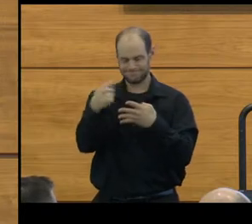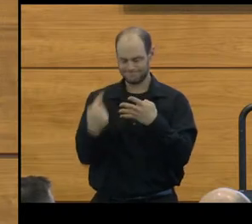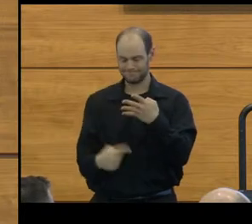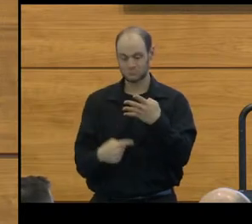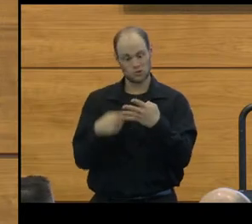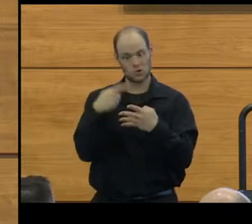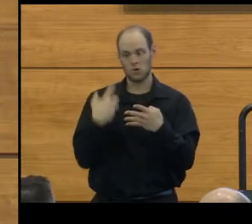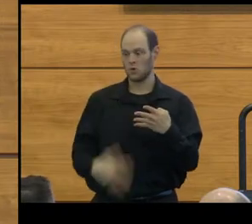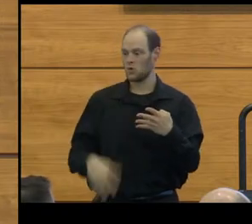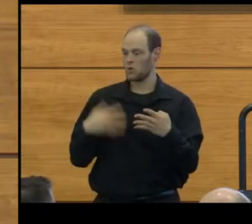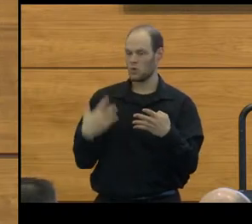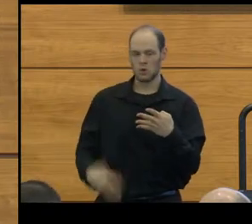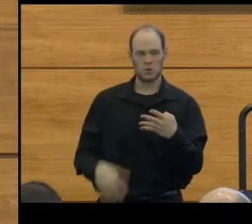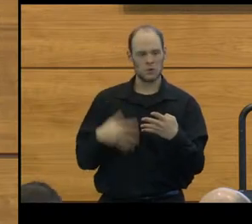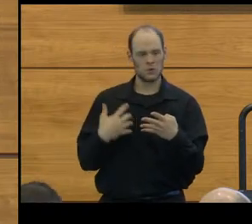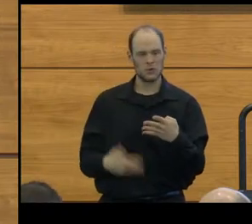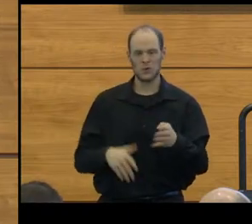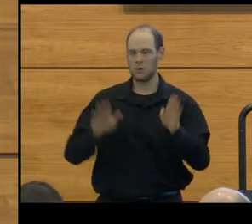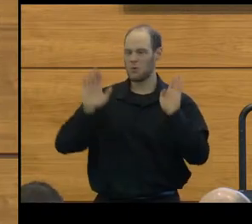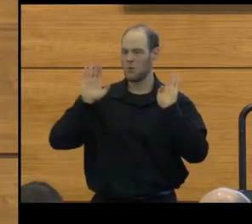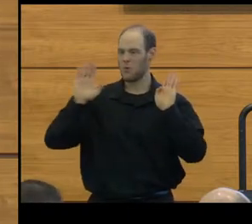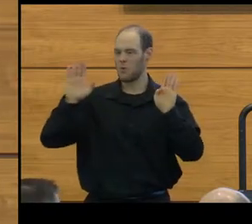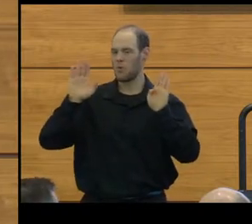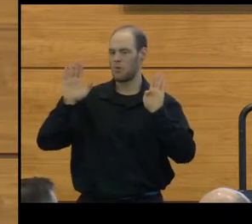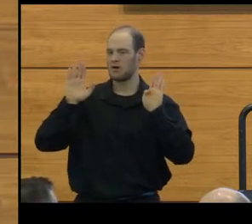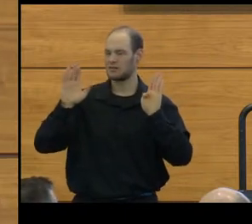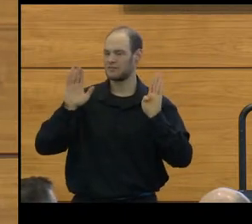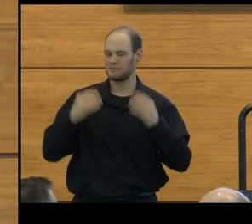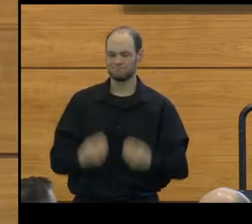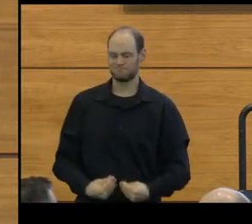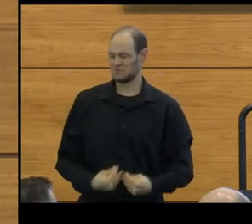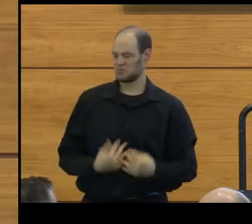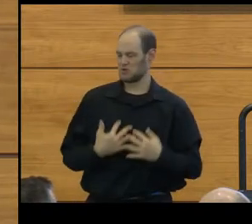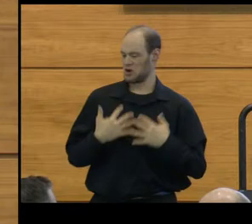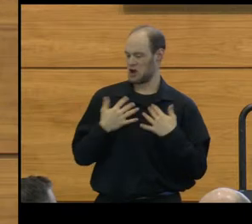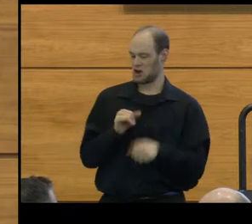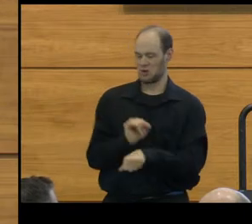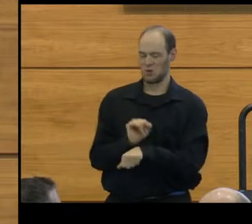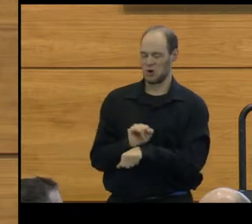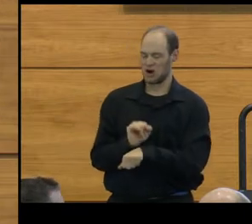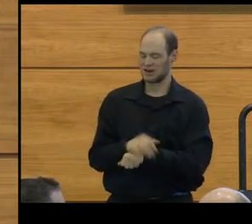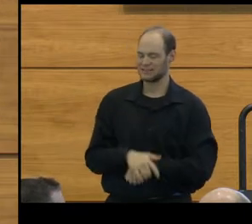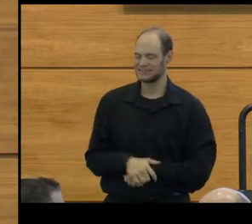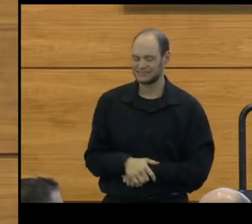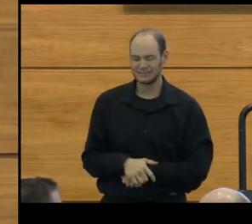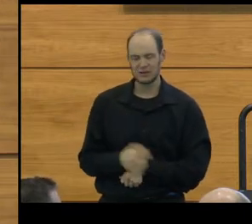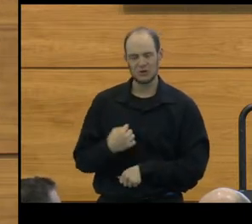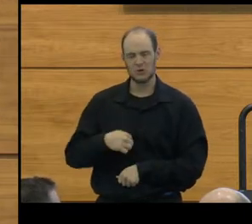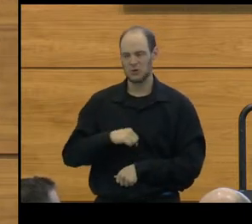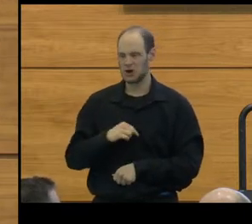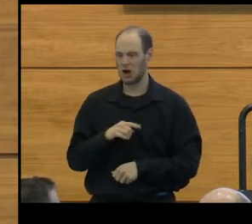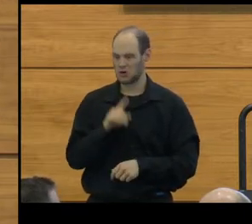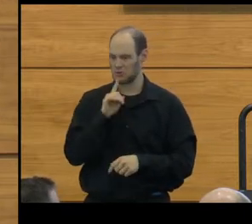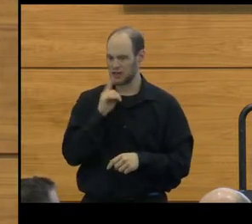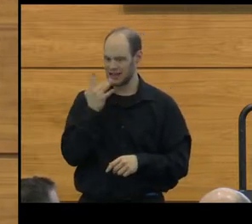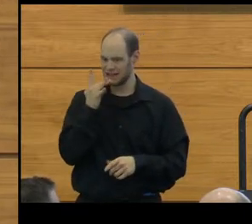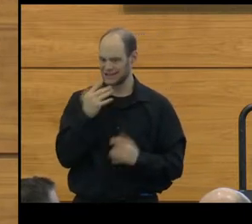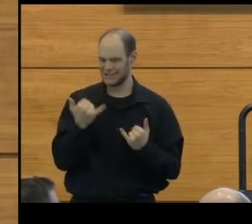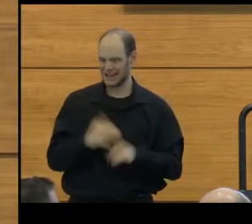colleagues, just remarkable and inspirational work. So we're all in for a treat